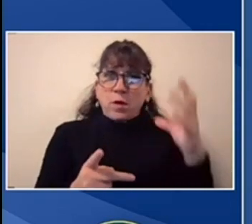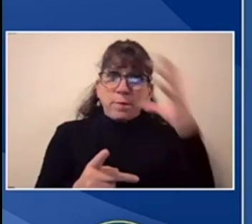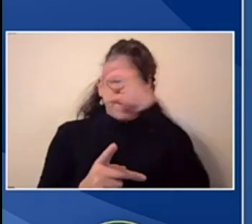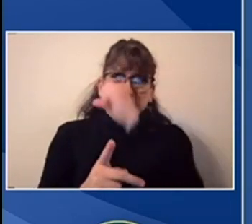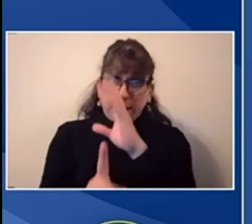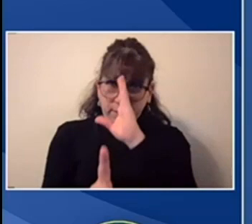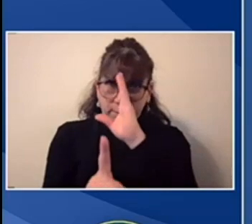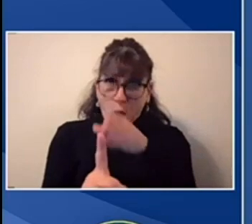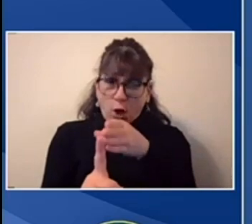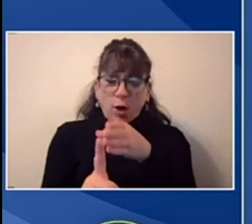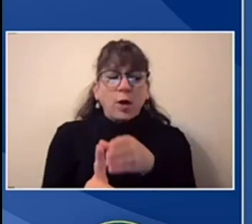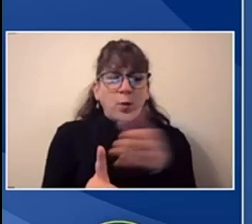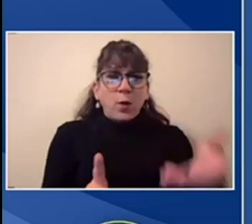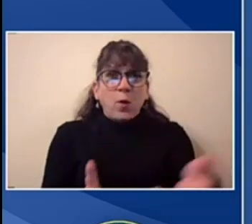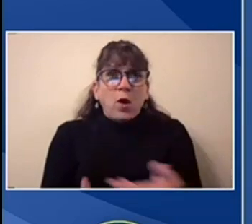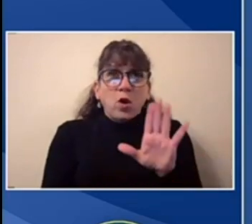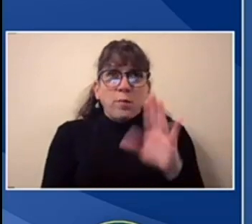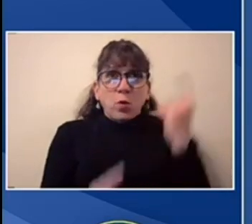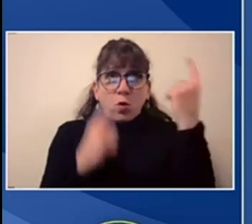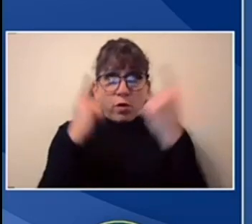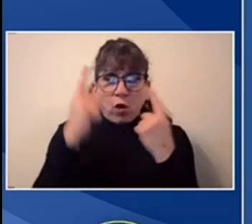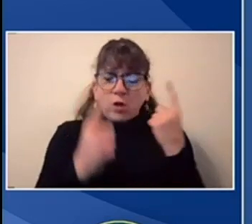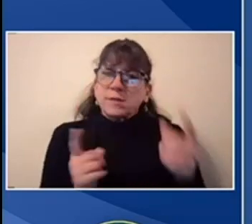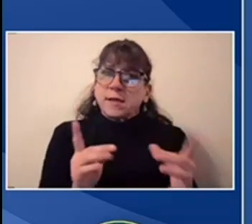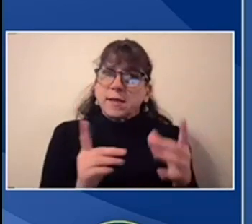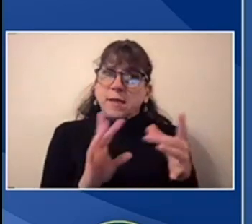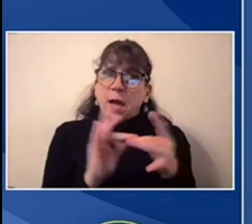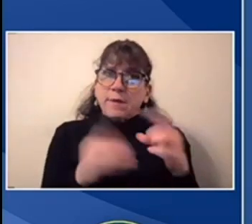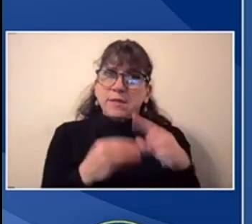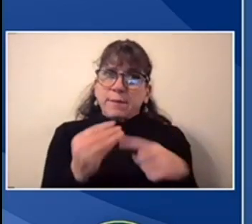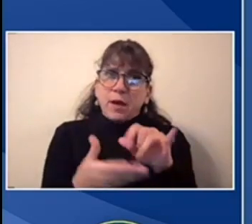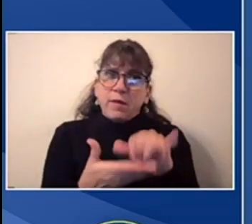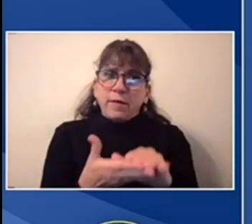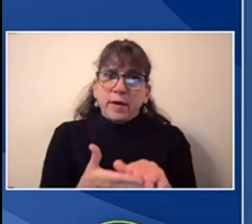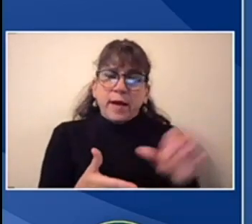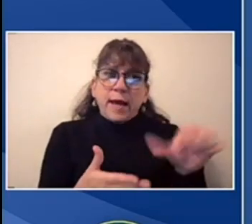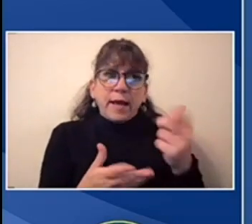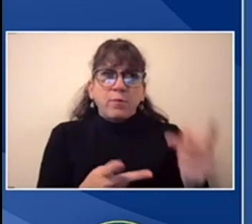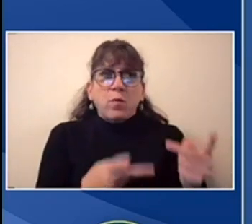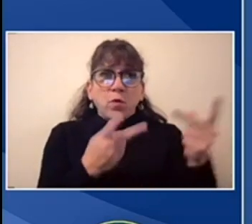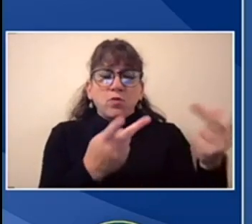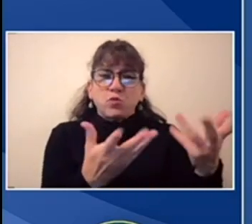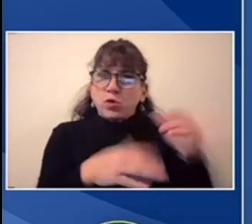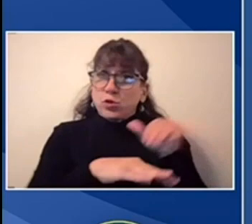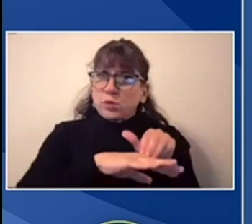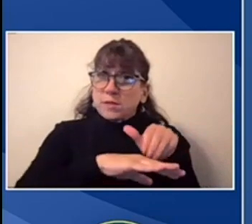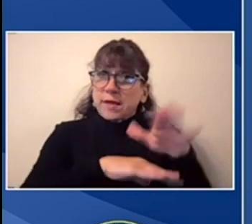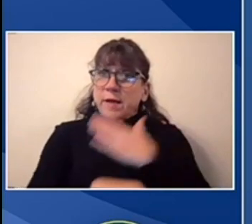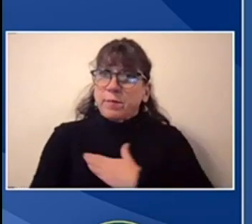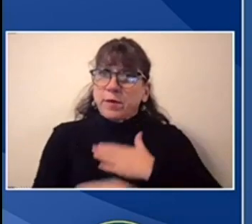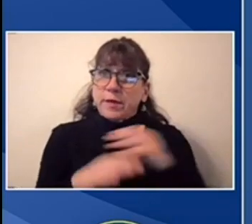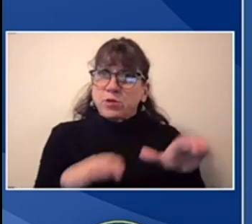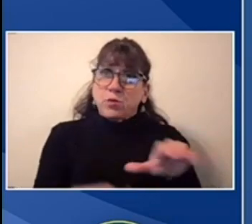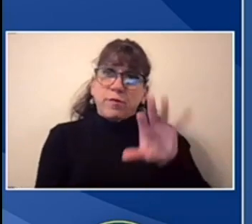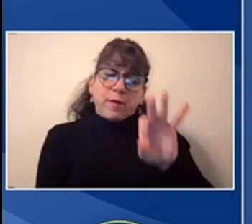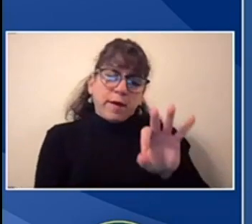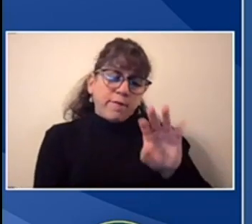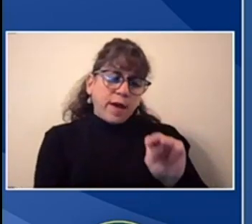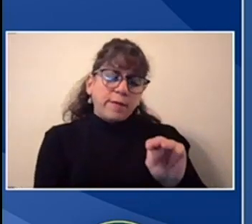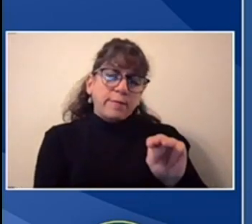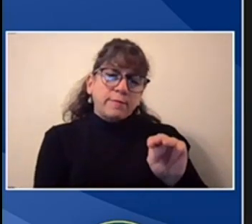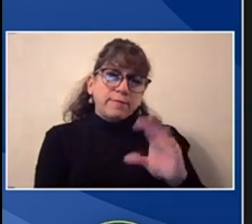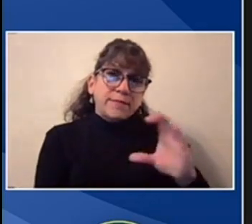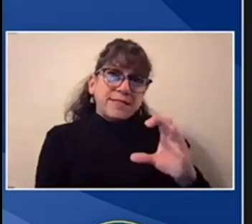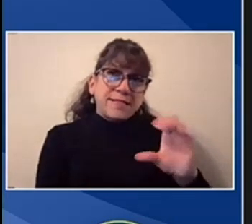certainly welcome your thoughts and your comments on that. And any proposals that you want to send, please do so through FMCS. Does that help,